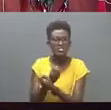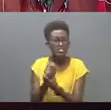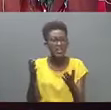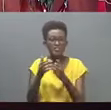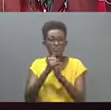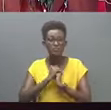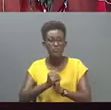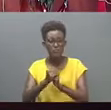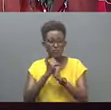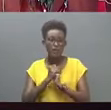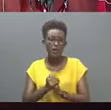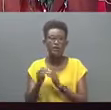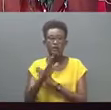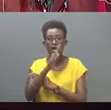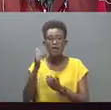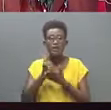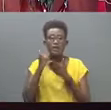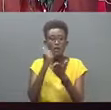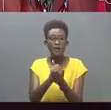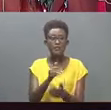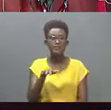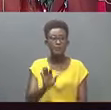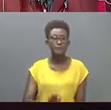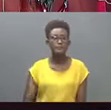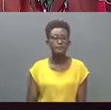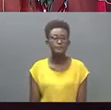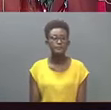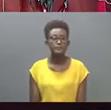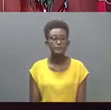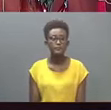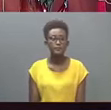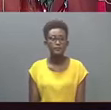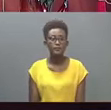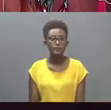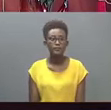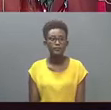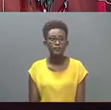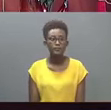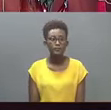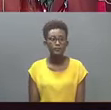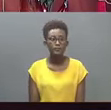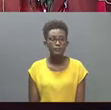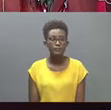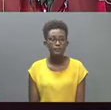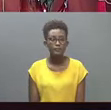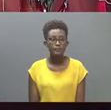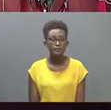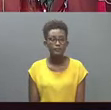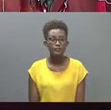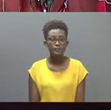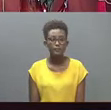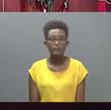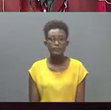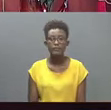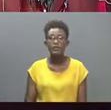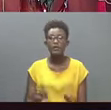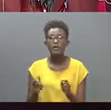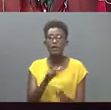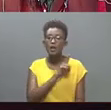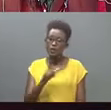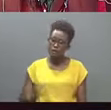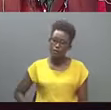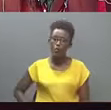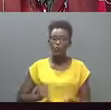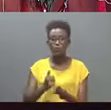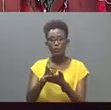Agace kari gafite intambara ubu niko gace gafite amahoro kajya mu bayi abantu bajya mu nsengero kugira ngo washe kureba iyo mana yabafashije. May the Lord help us.